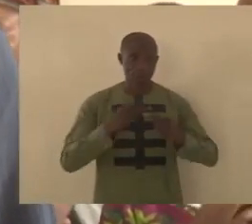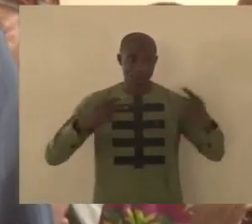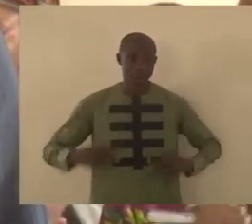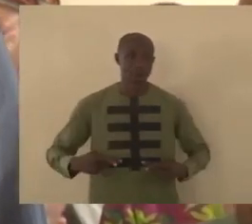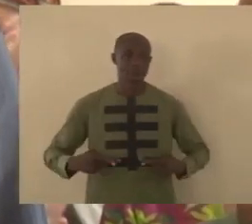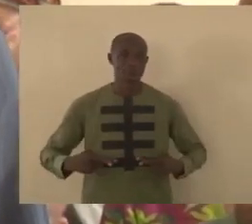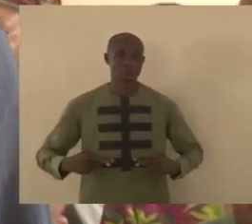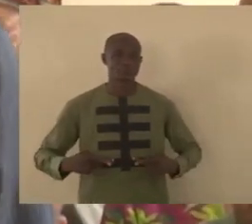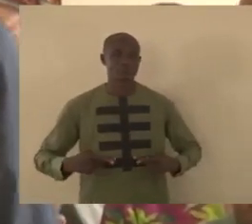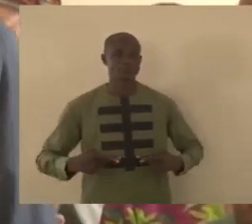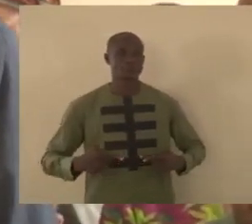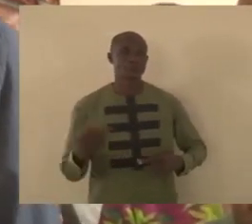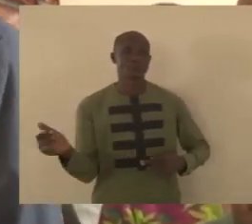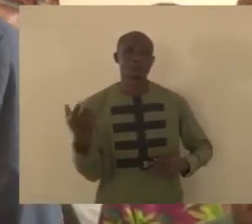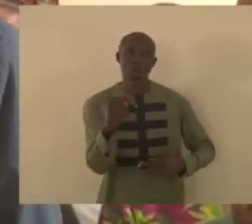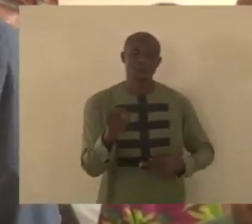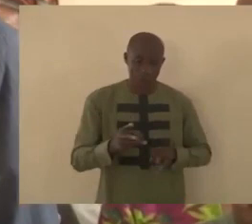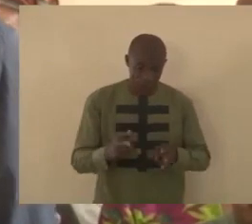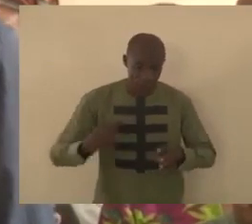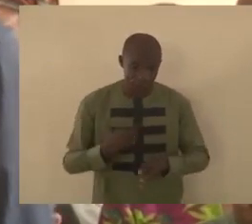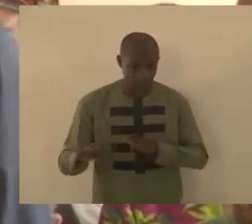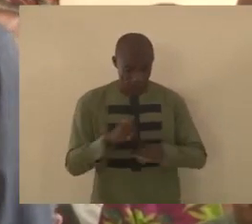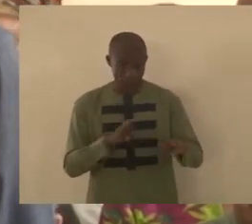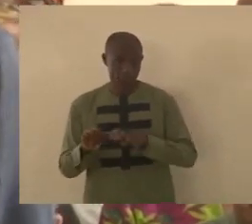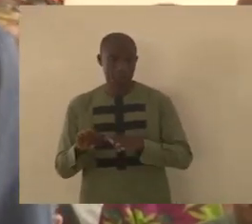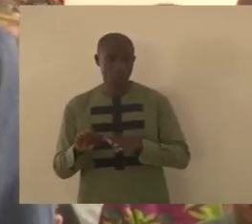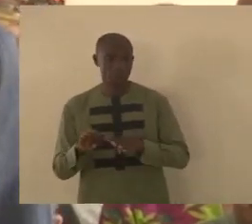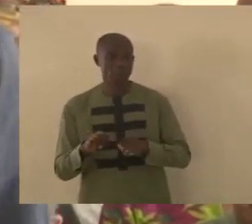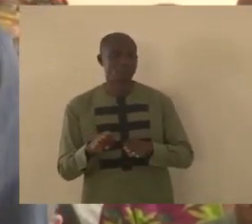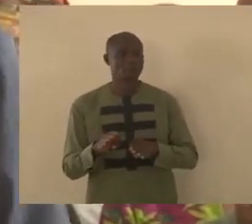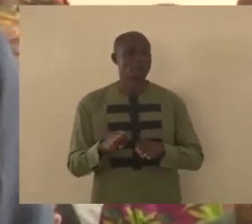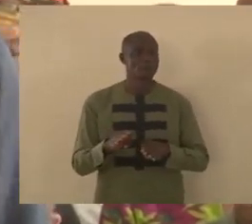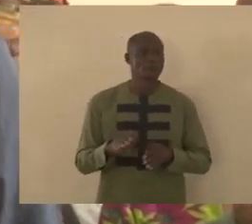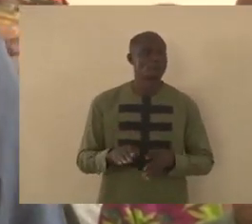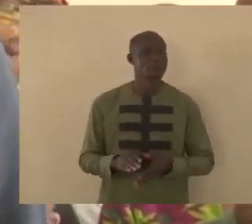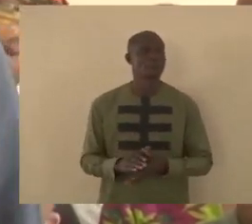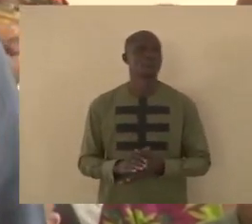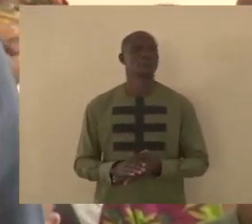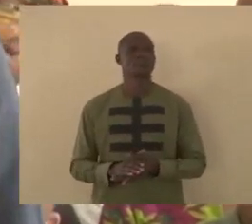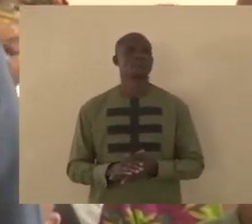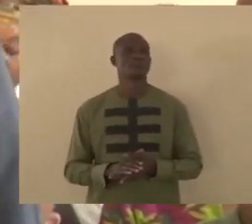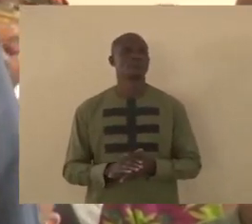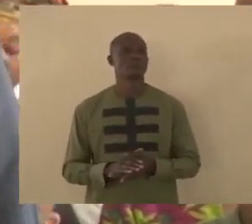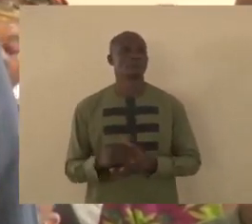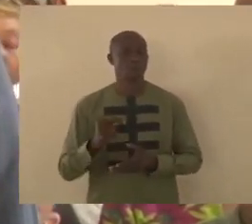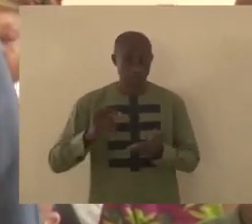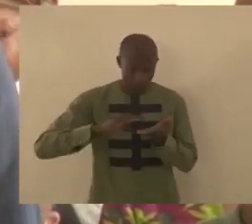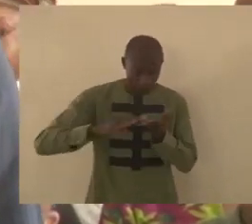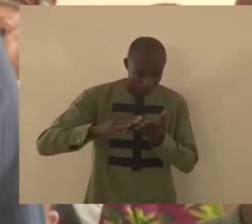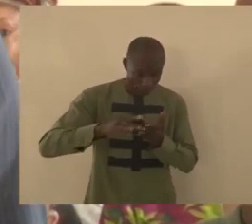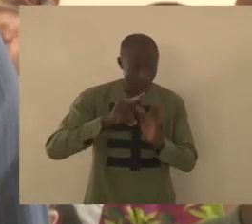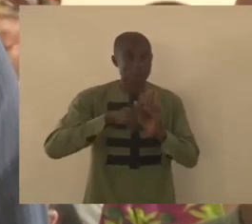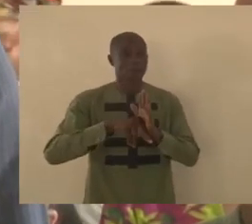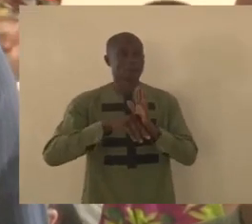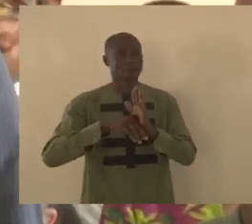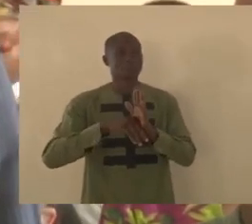and described in the way we behave and do things. Let me just take one aspect of life, the issue of